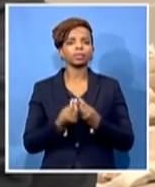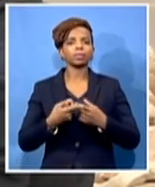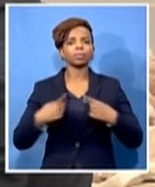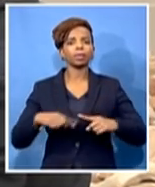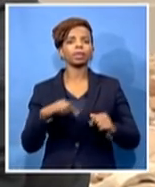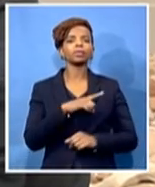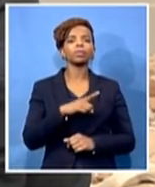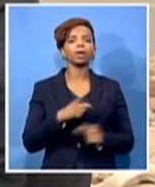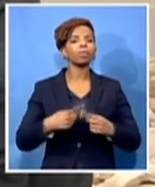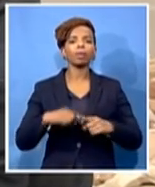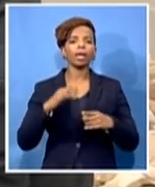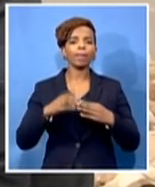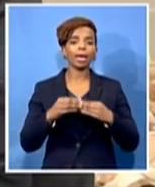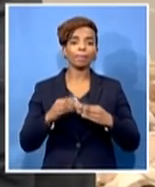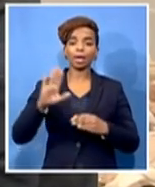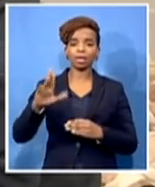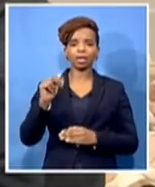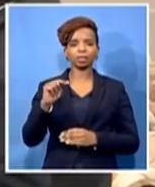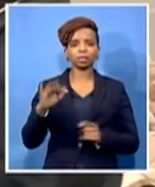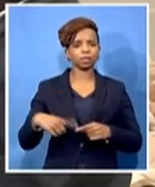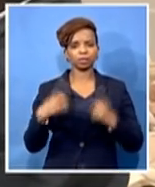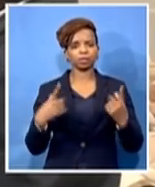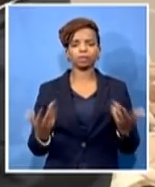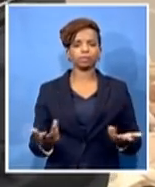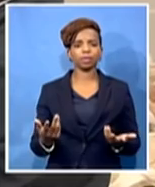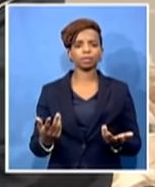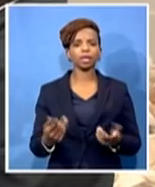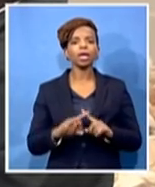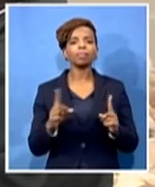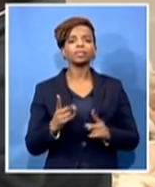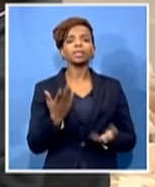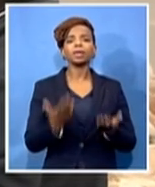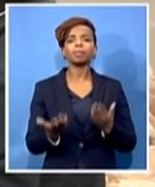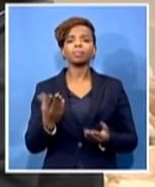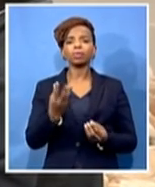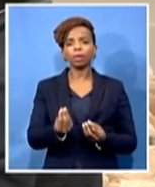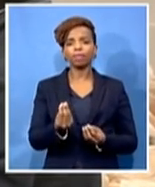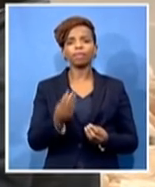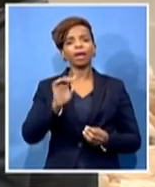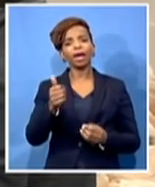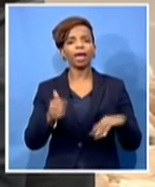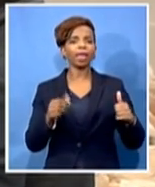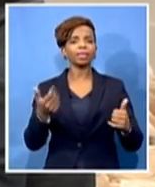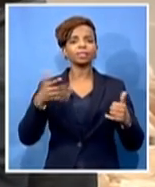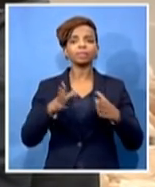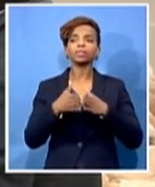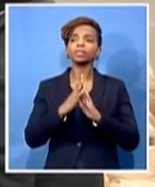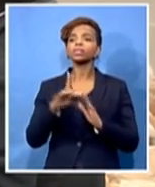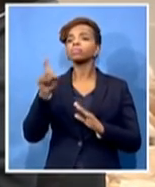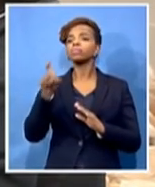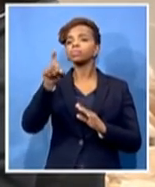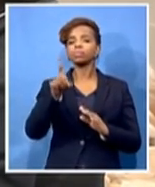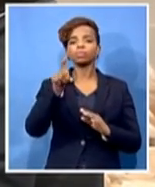aside. There might be others who might have called others to step aside who will want to know as membership of the ANC. What we can